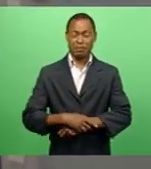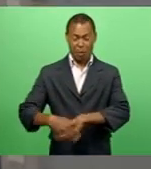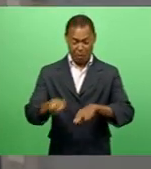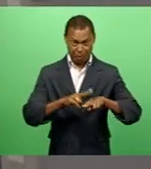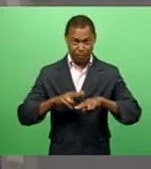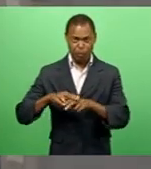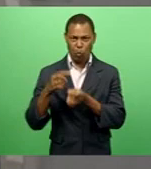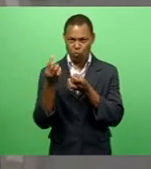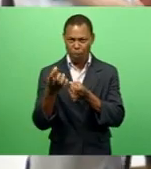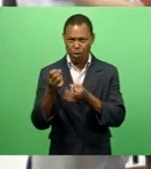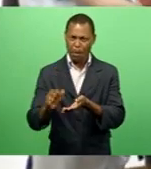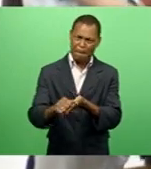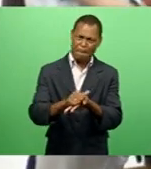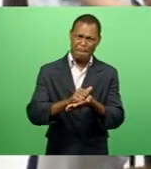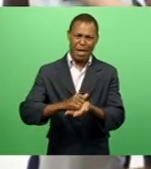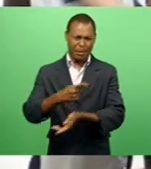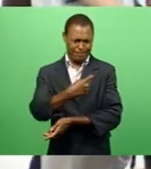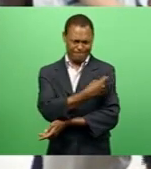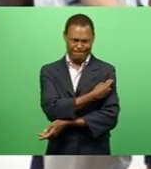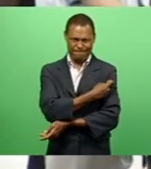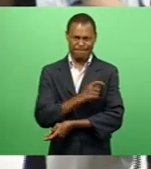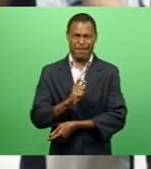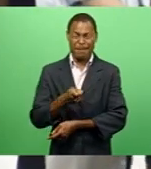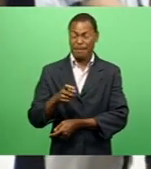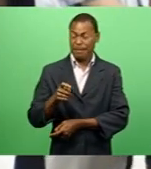Fiji ready to buy vaccine if needed.